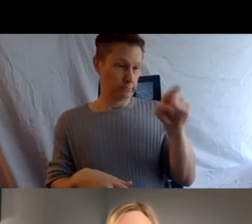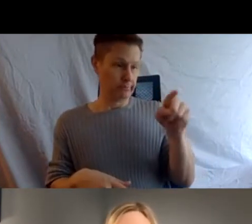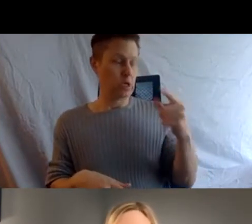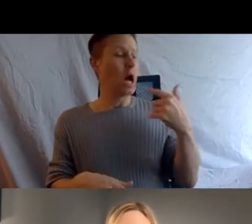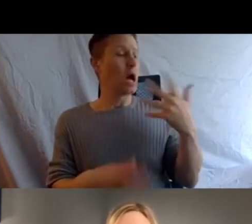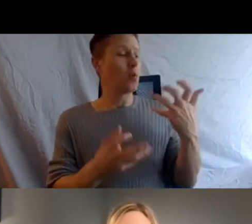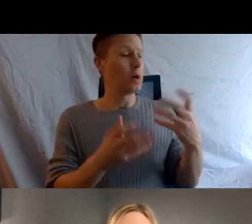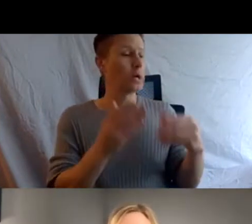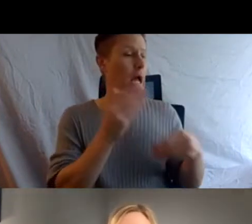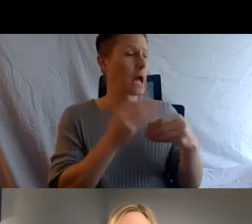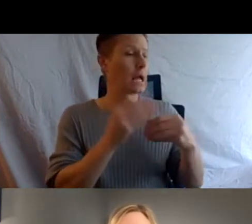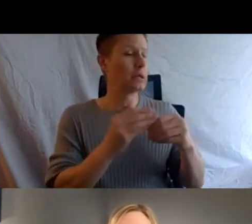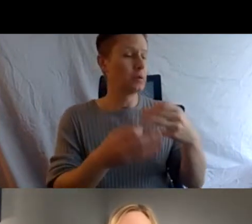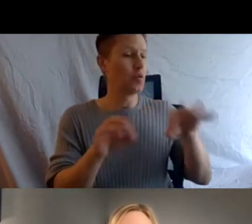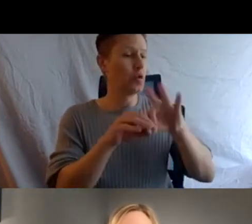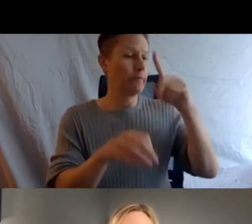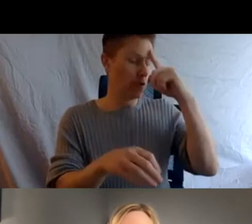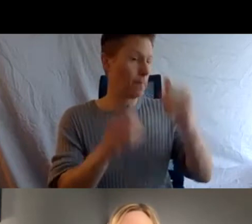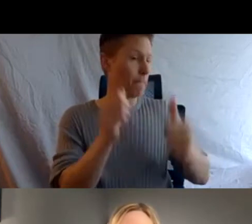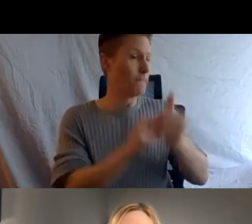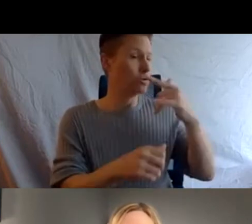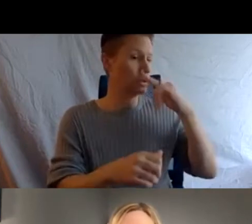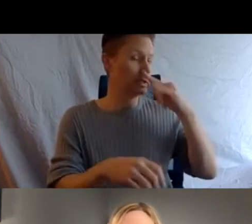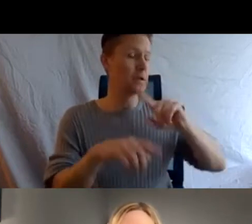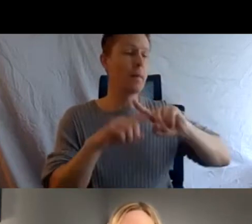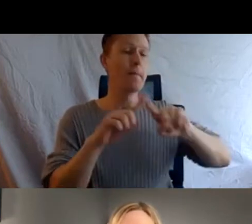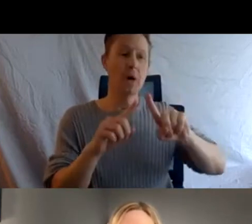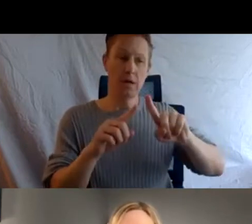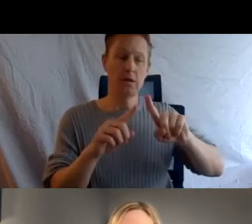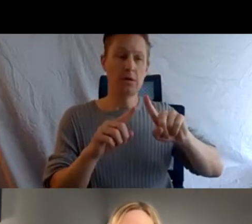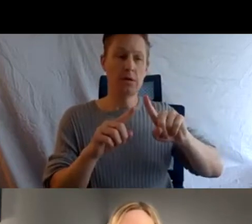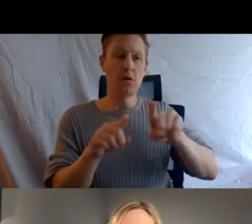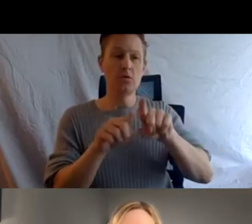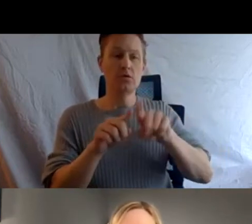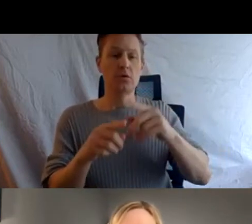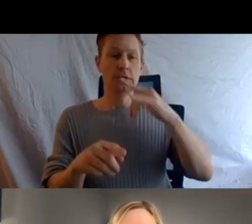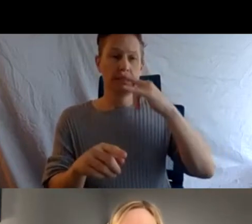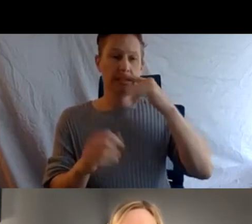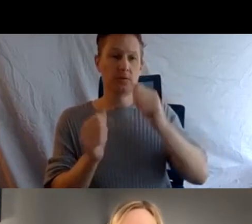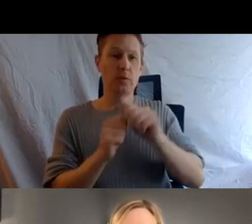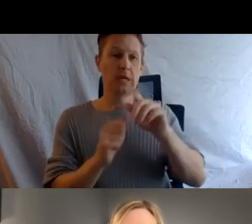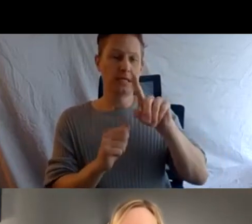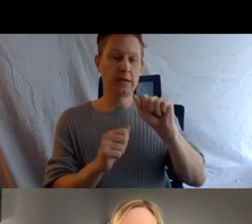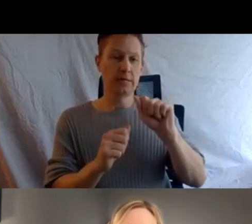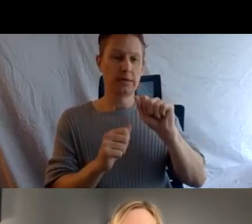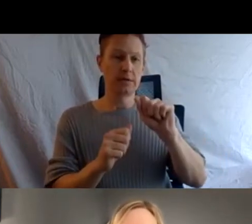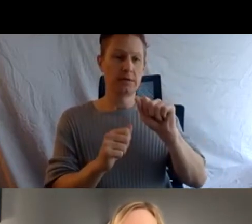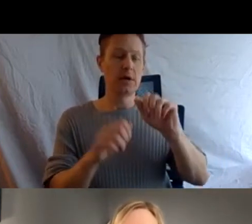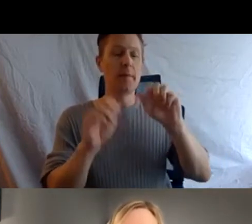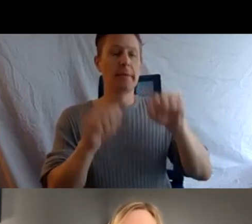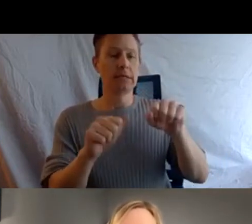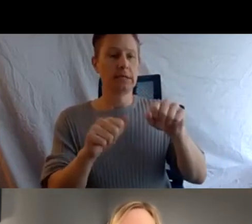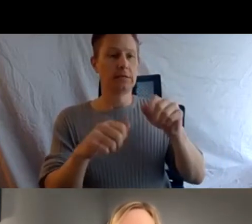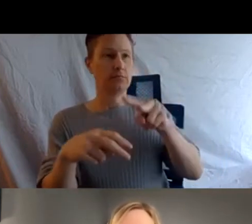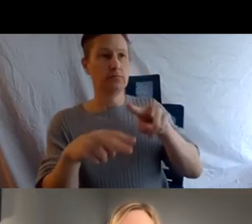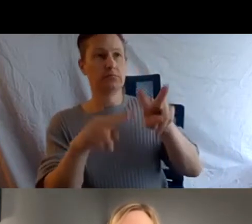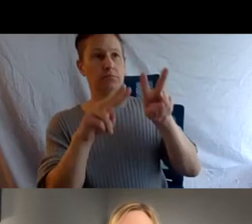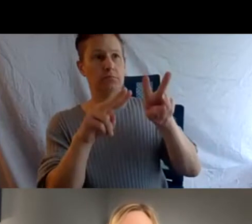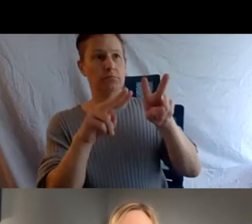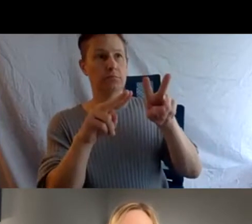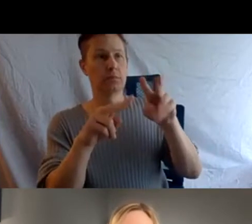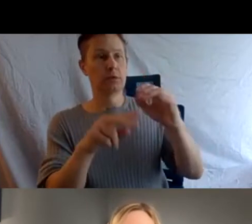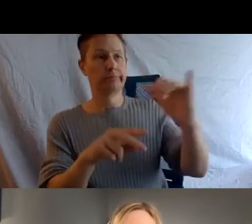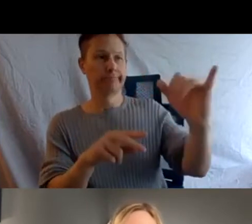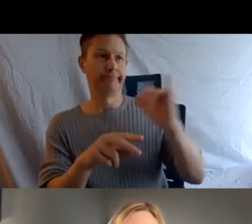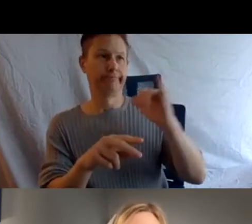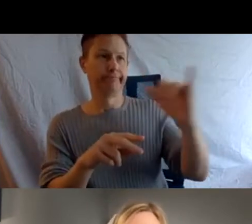most of kids, but it's also really important for kids that have disabilities to have that ability to look up to someone that is like them. It's